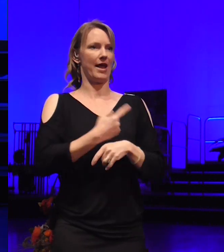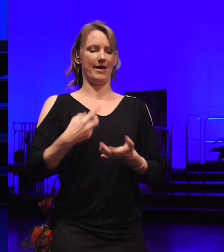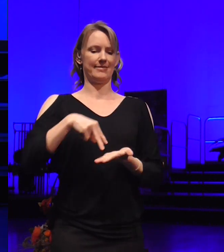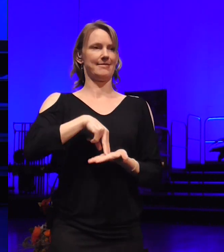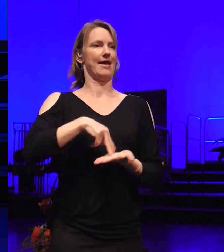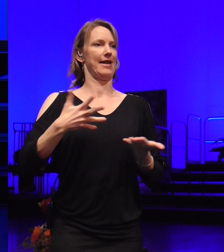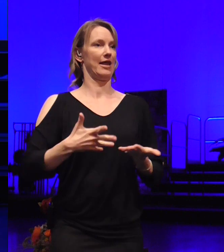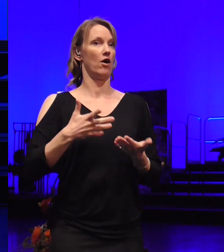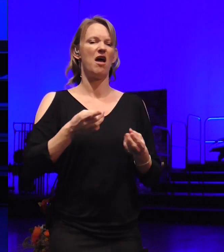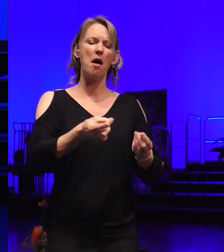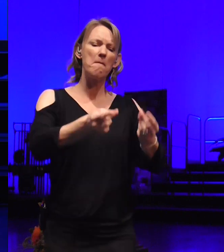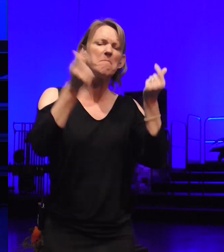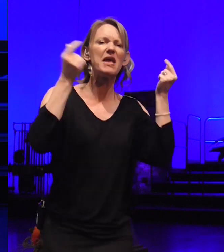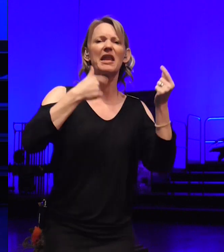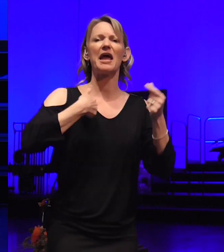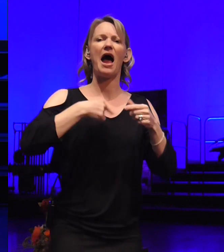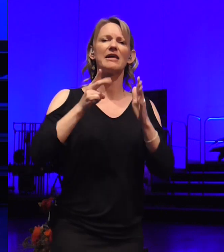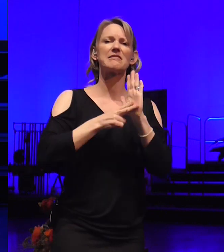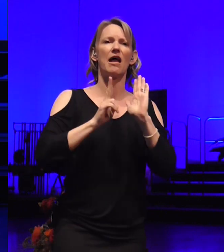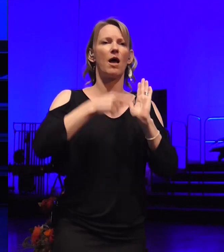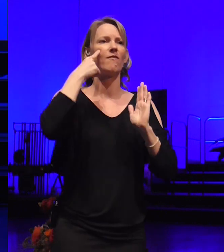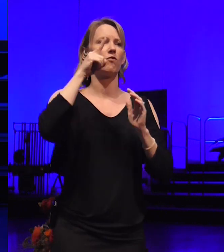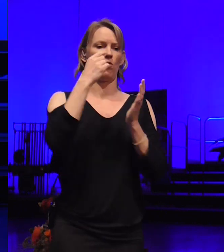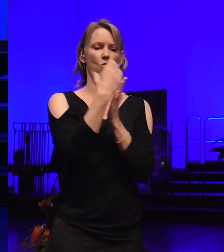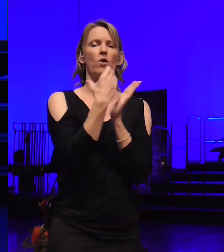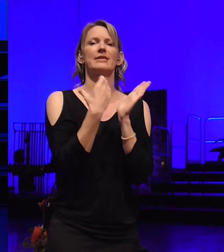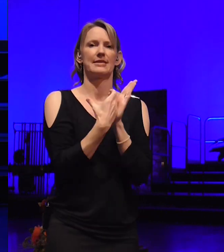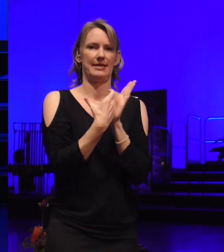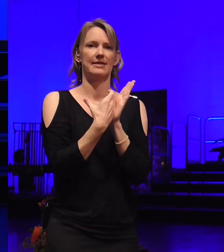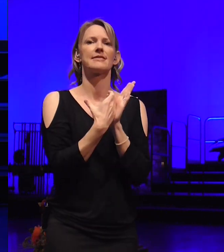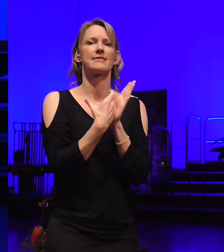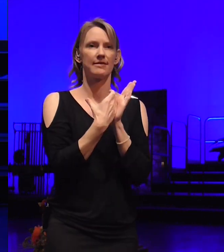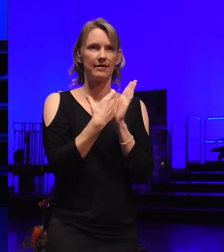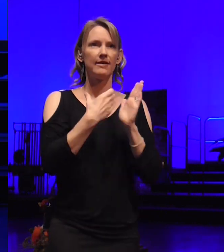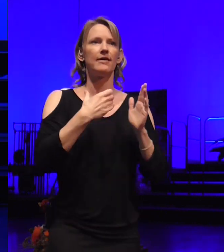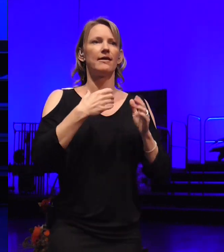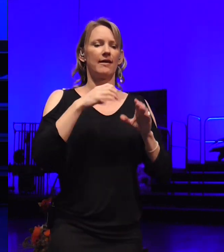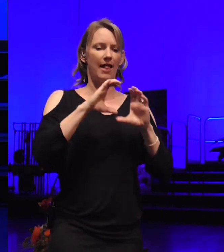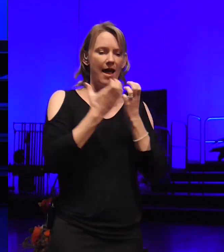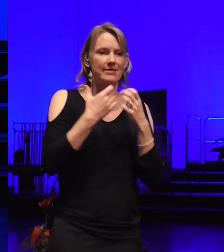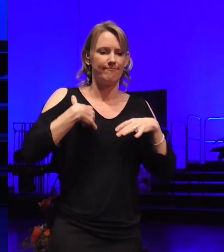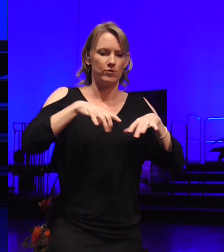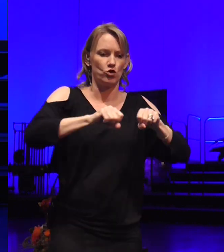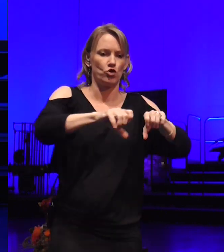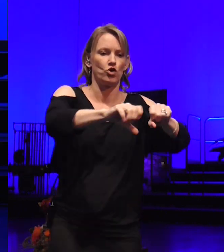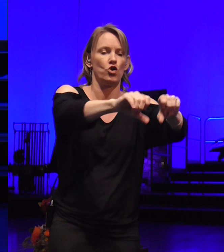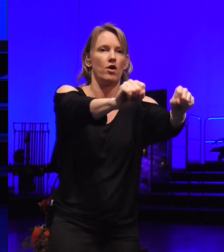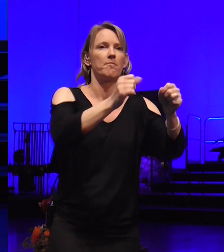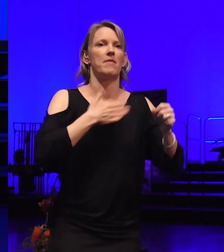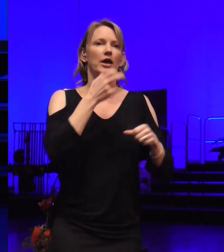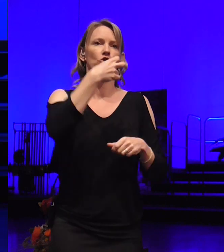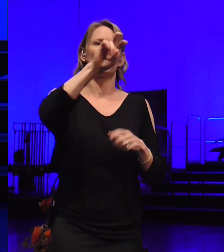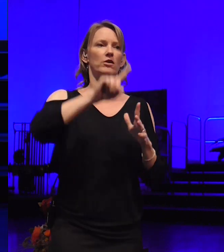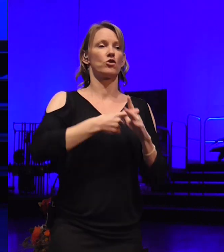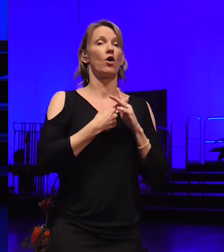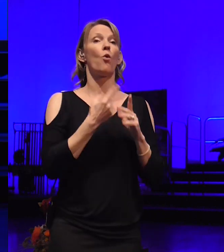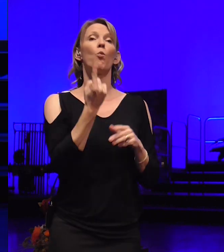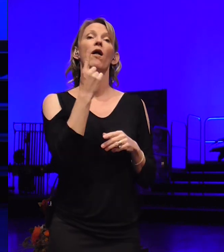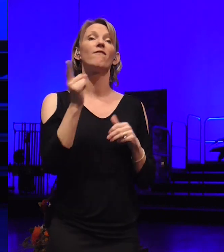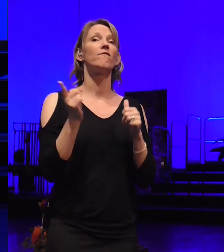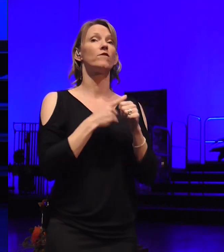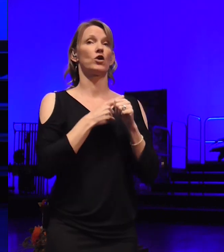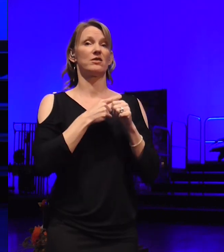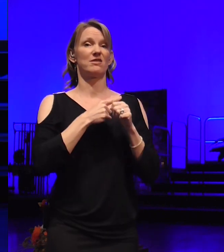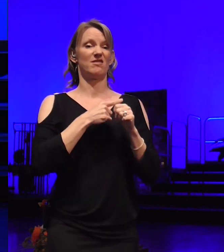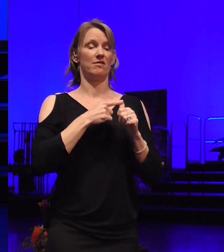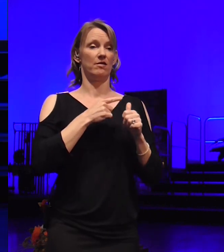I immediately signed up for the Science of Mind and Spirit courses, and then the journey began. You know, one of the first obstacles